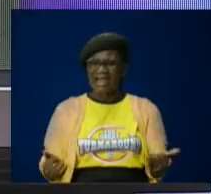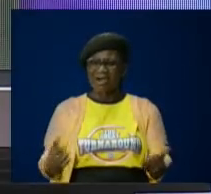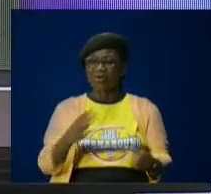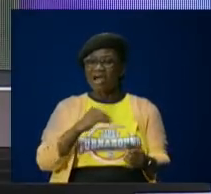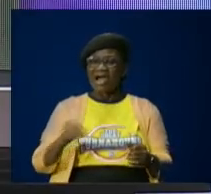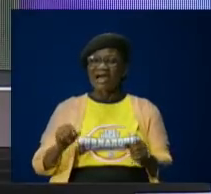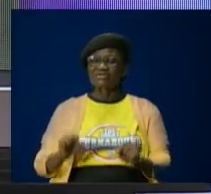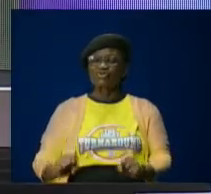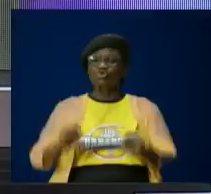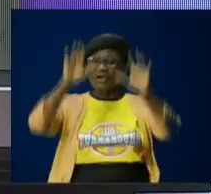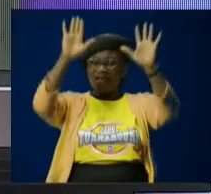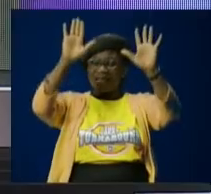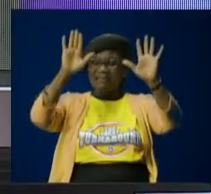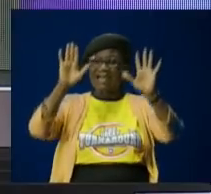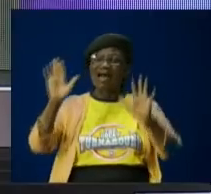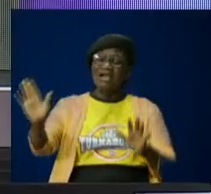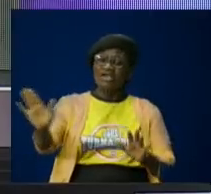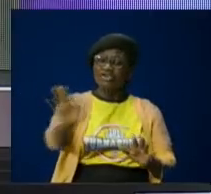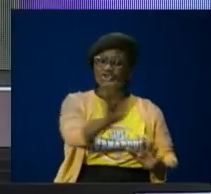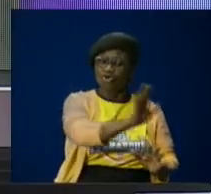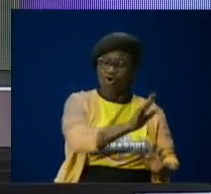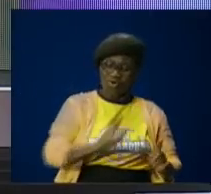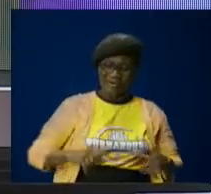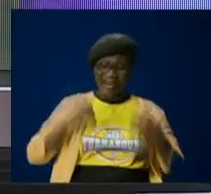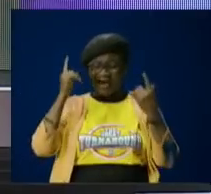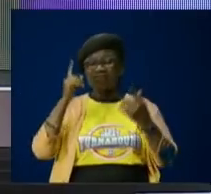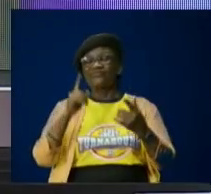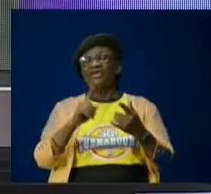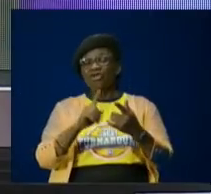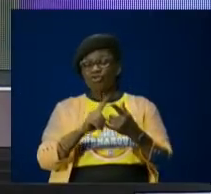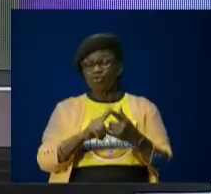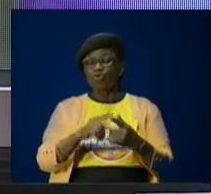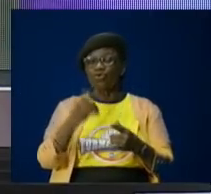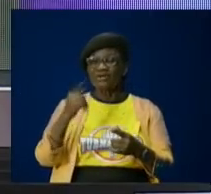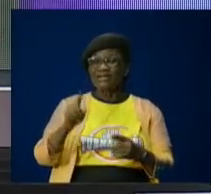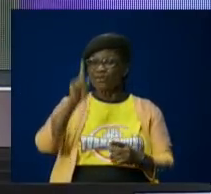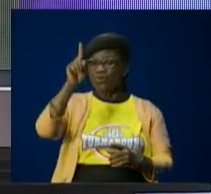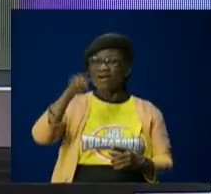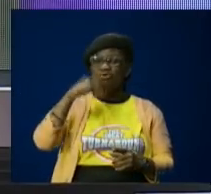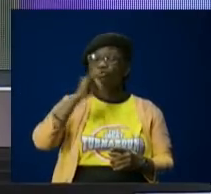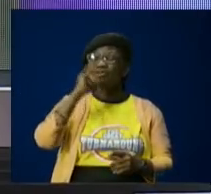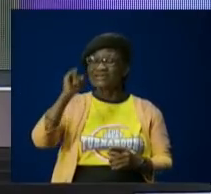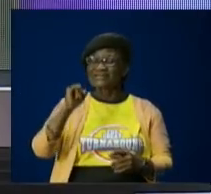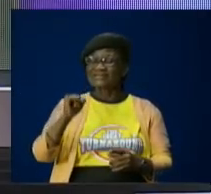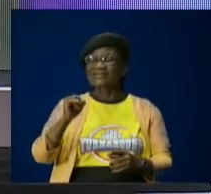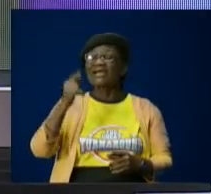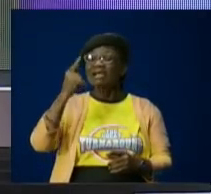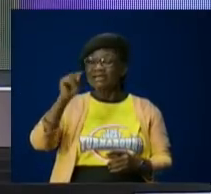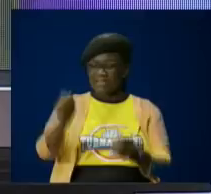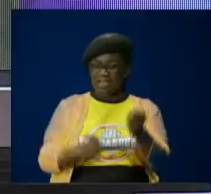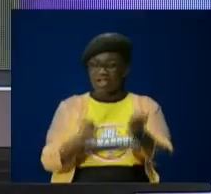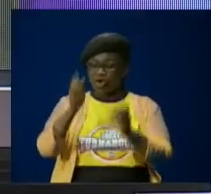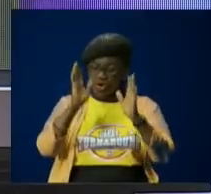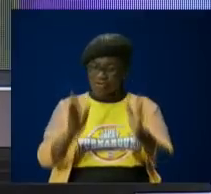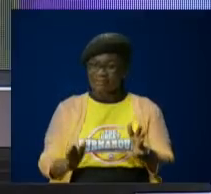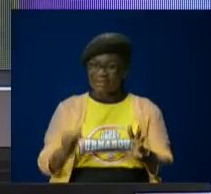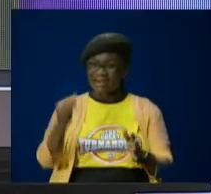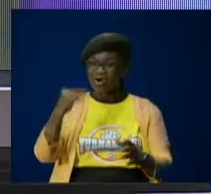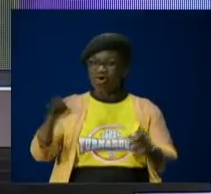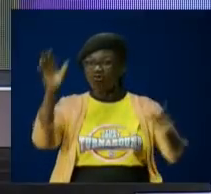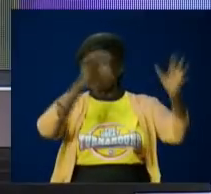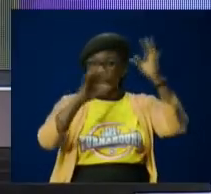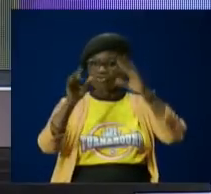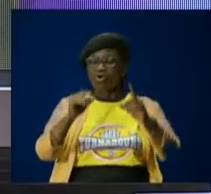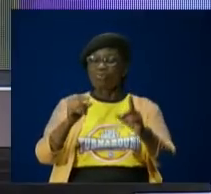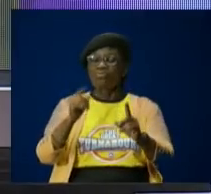the one who is the controller of storms, the Prince of Peace himself. And just a word from him,